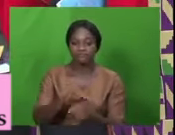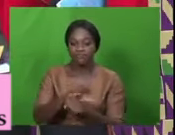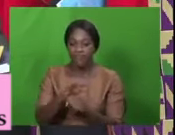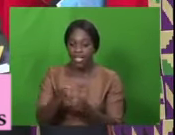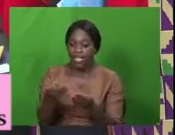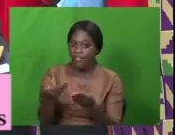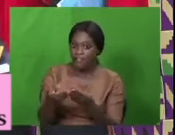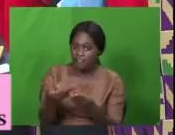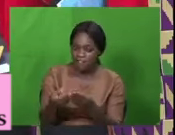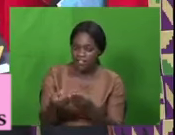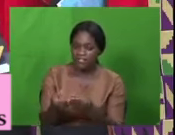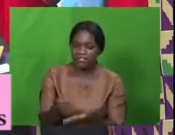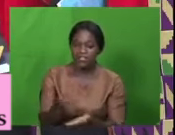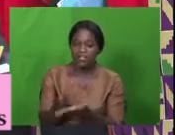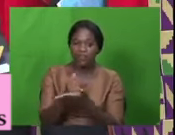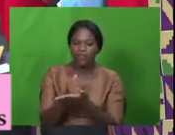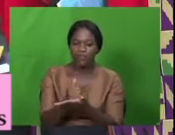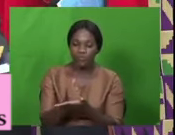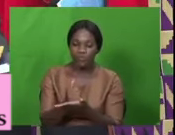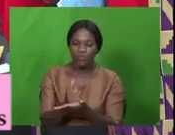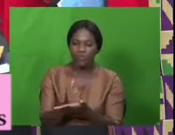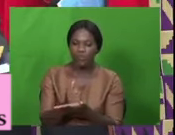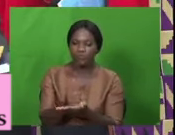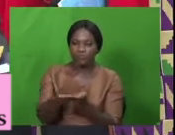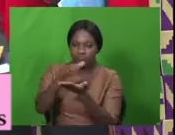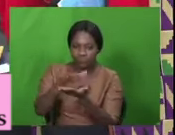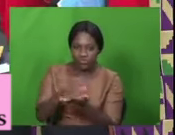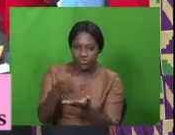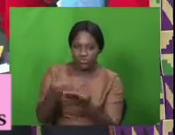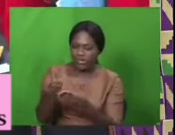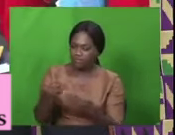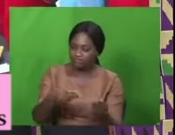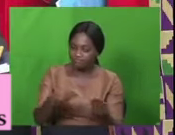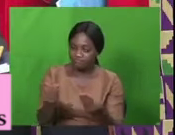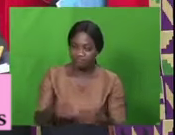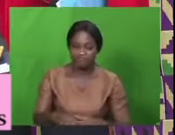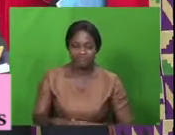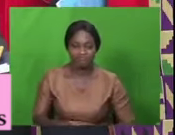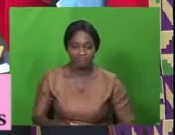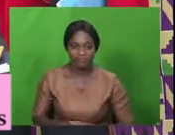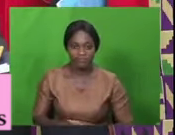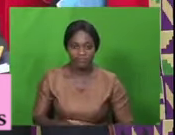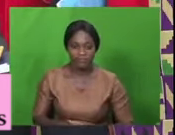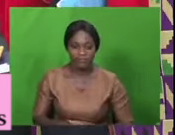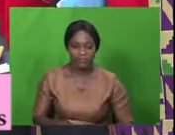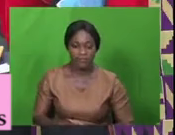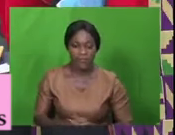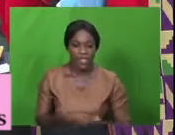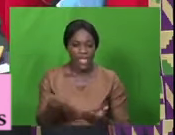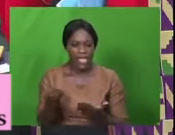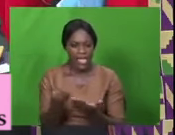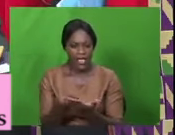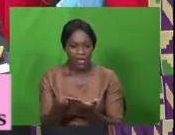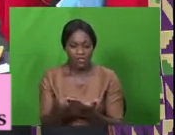to help us meet some of the expenditures. The economic consequences from the pandemic have been